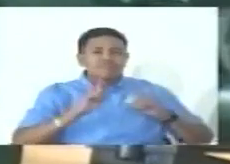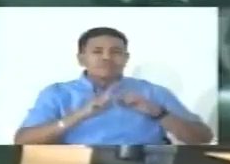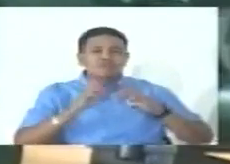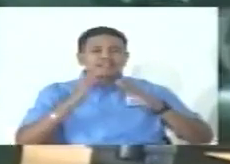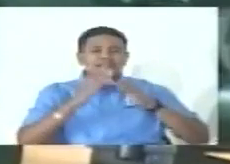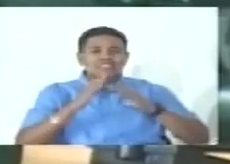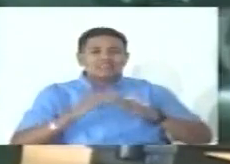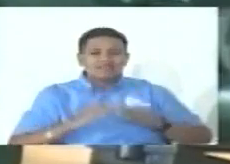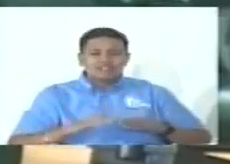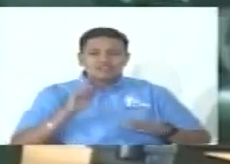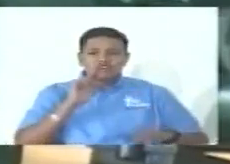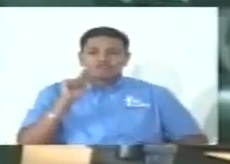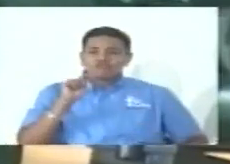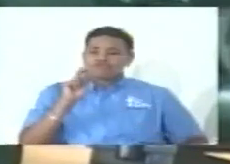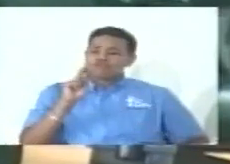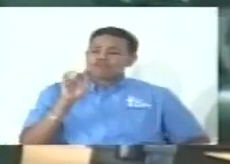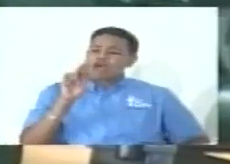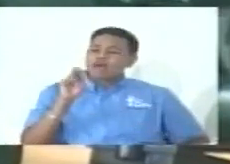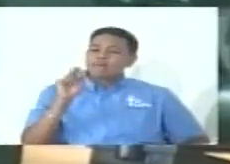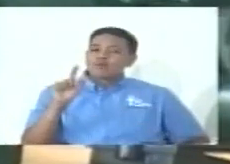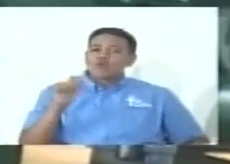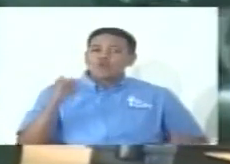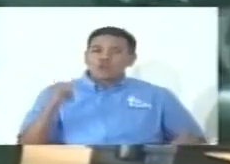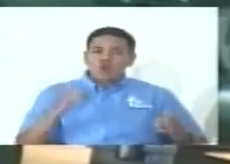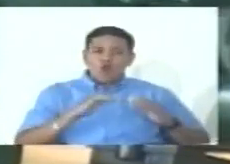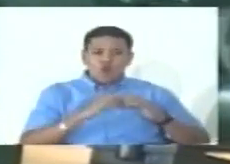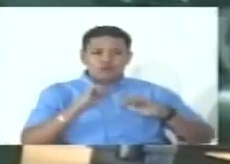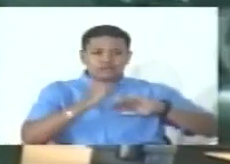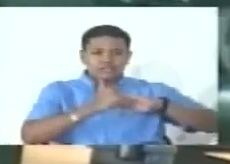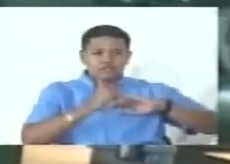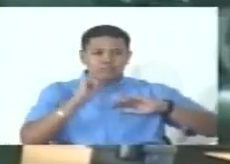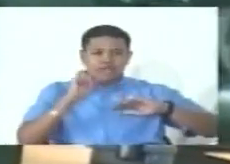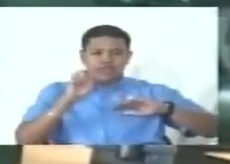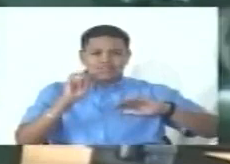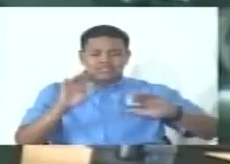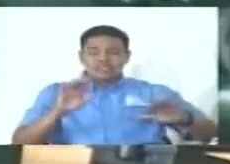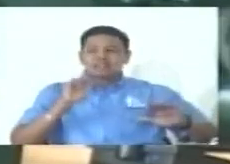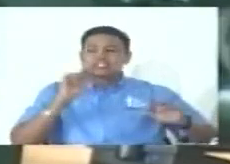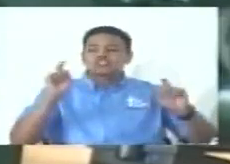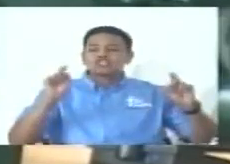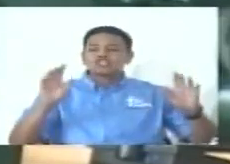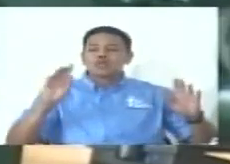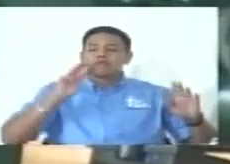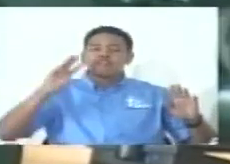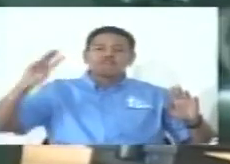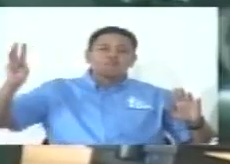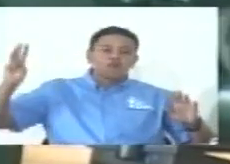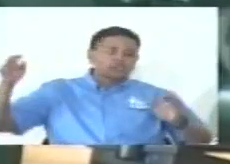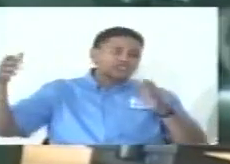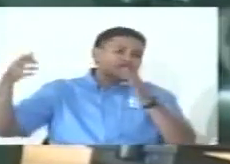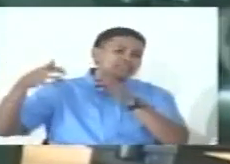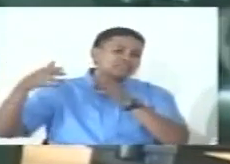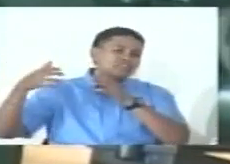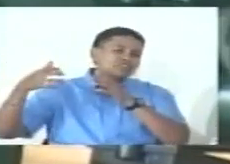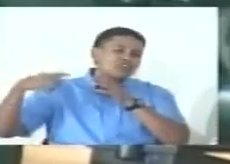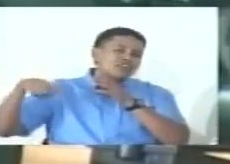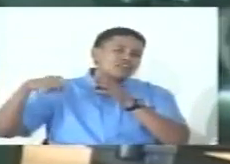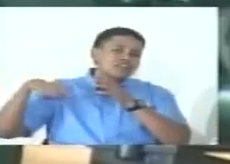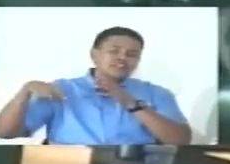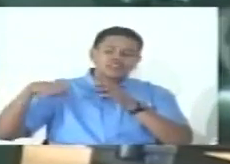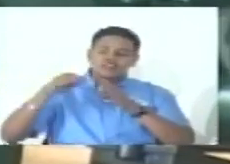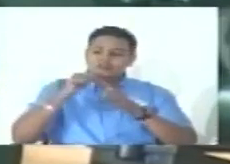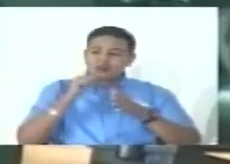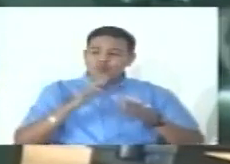divisions of the tribunal now, the chairman of Western Division of the Tribunal is a